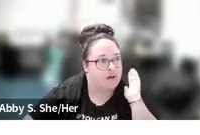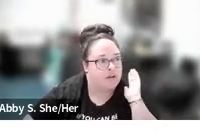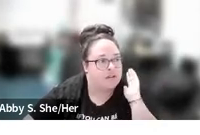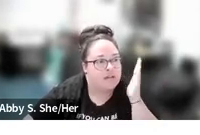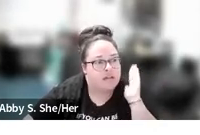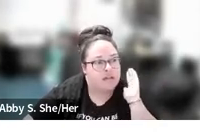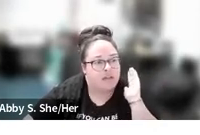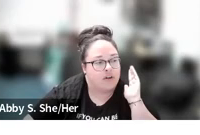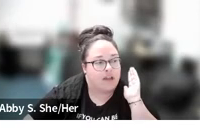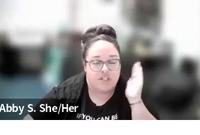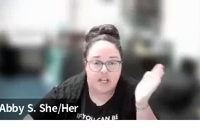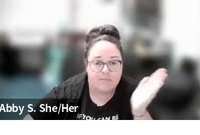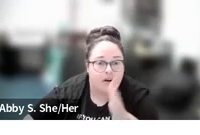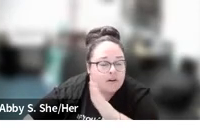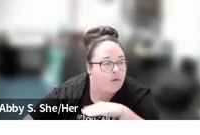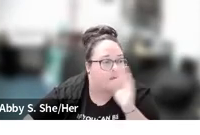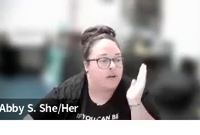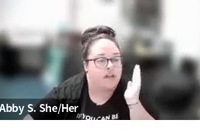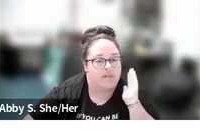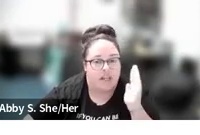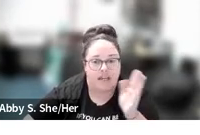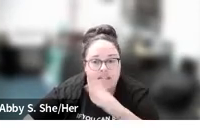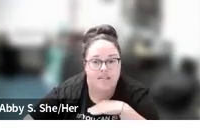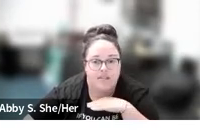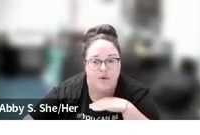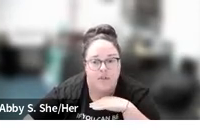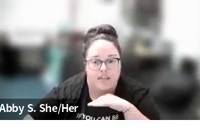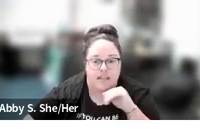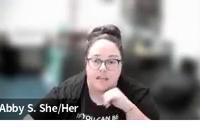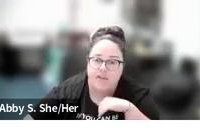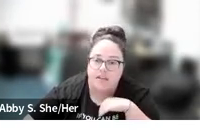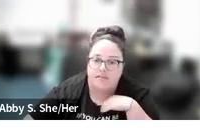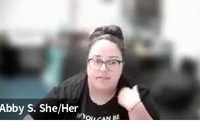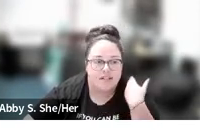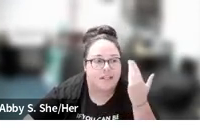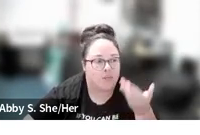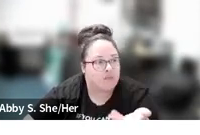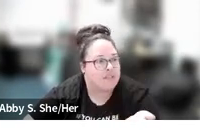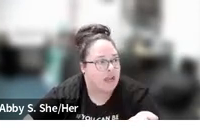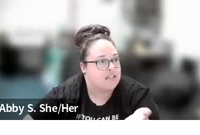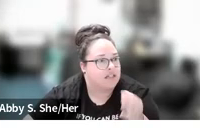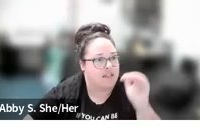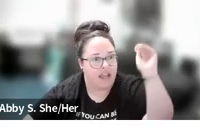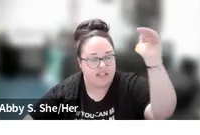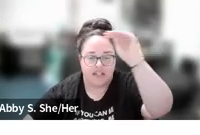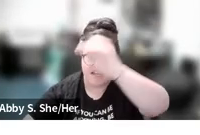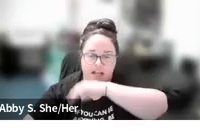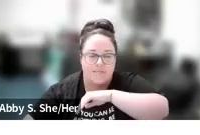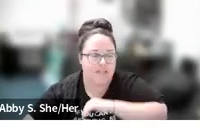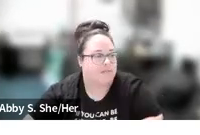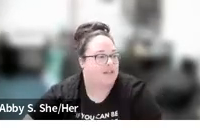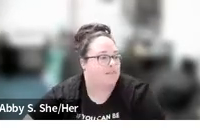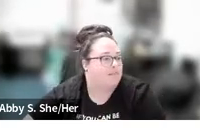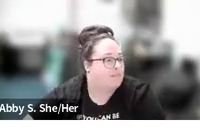and then it'll either have a check mark or it'll have an X. So like saying if it did what it was asked, and then it has like a